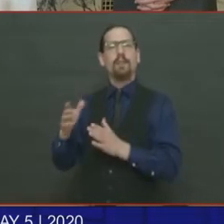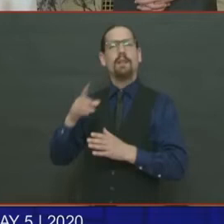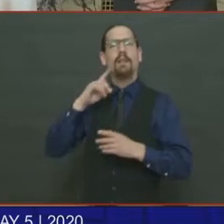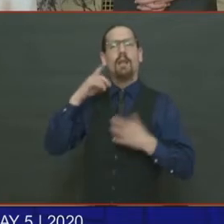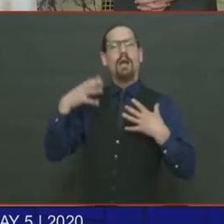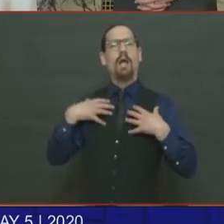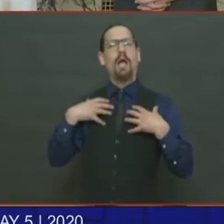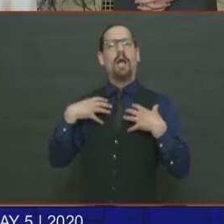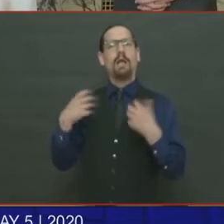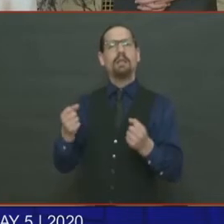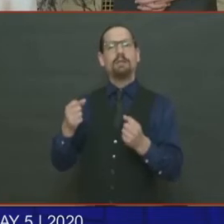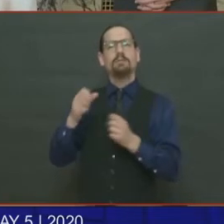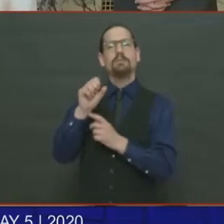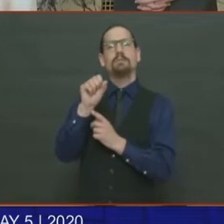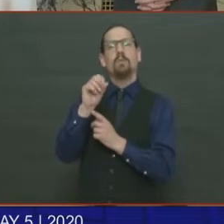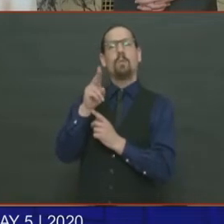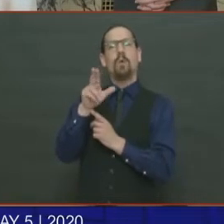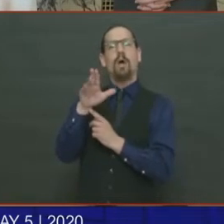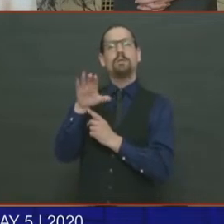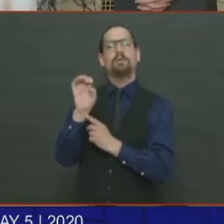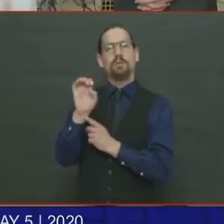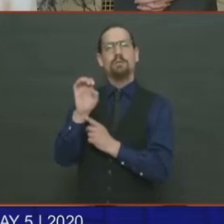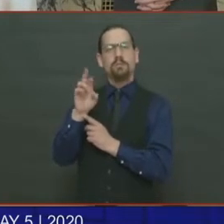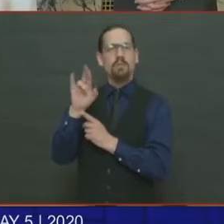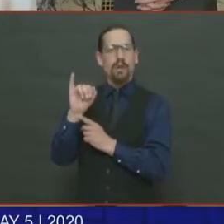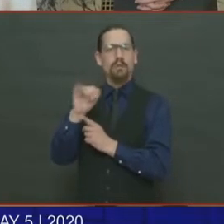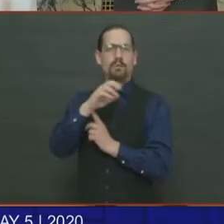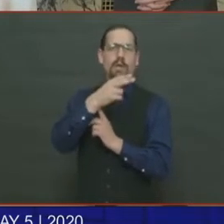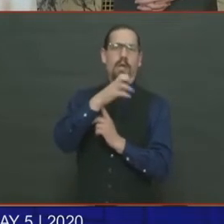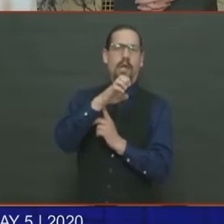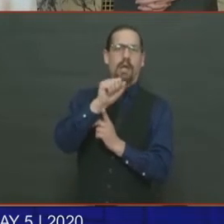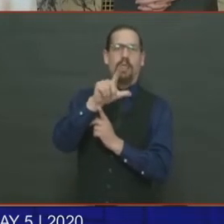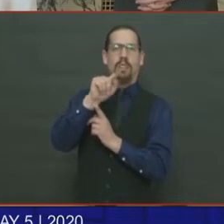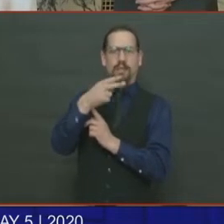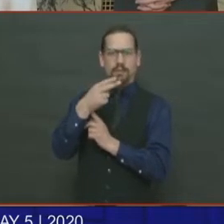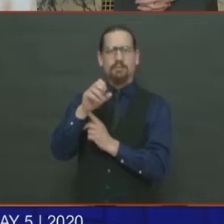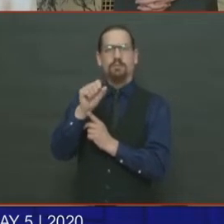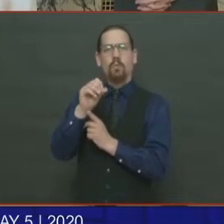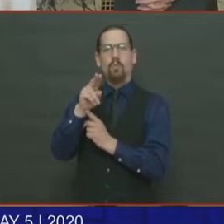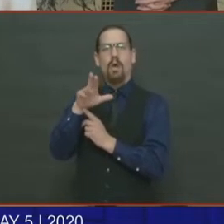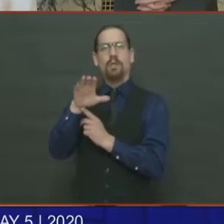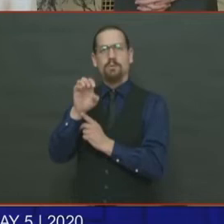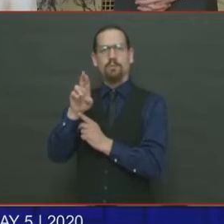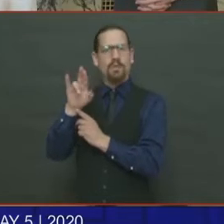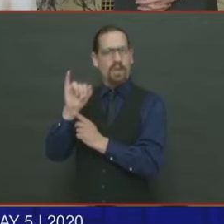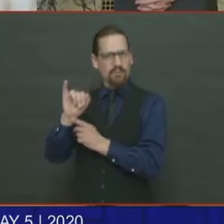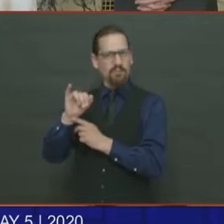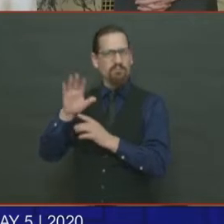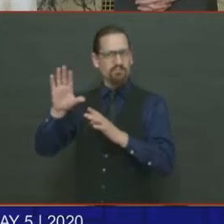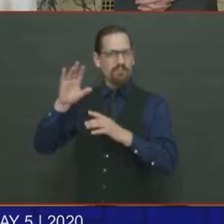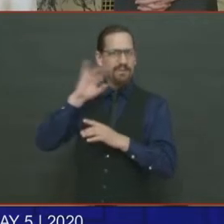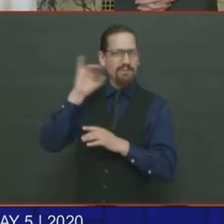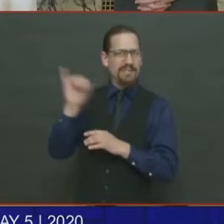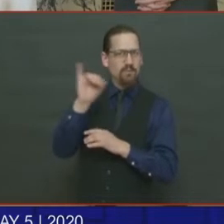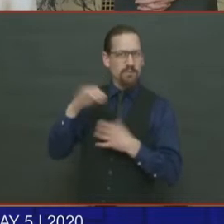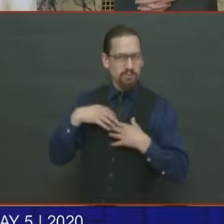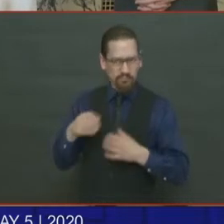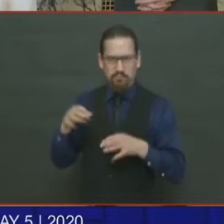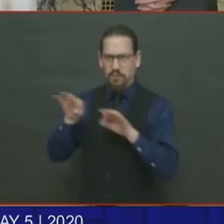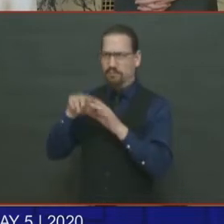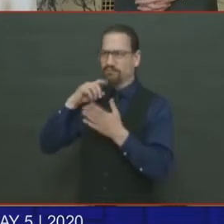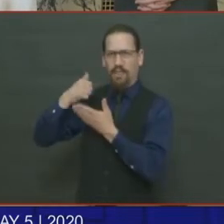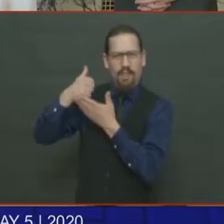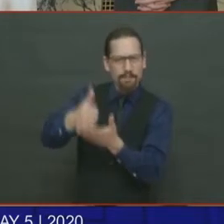Services, Department of Labor and Training, we're going to continue to serve the public, just as we have in phase one, through